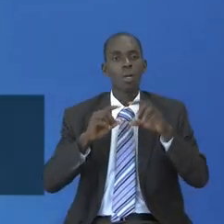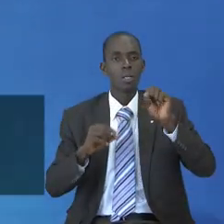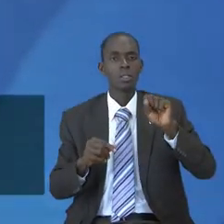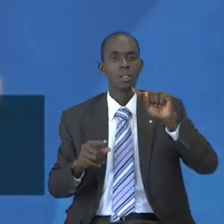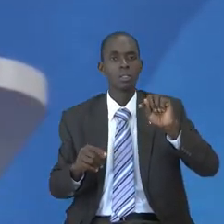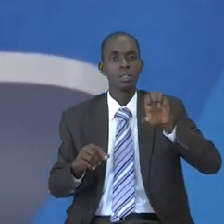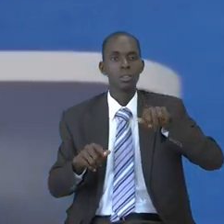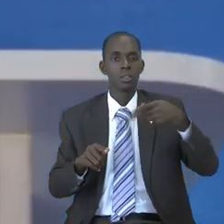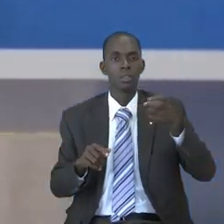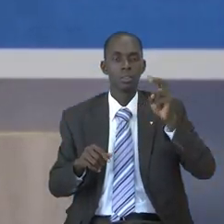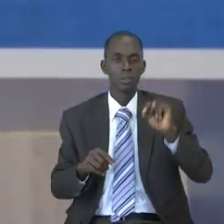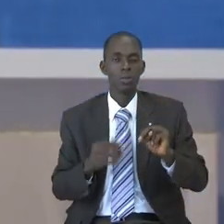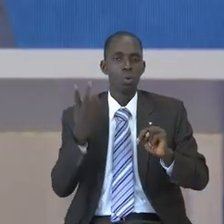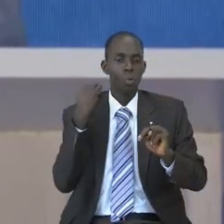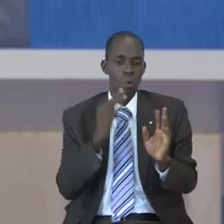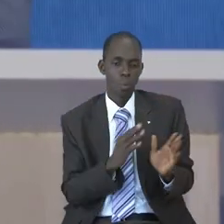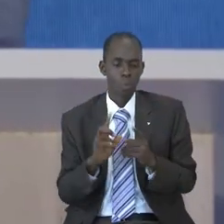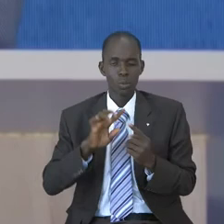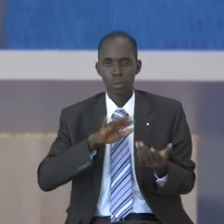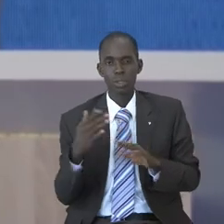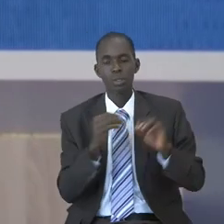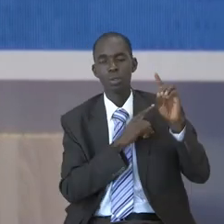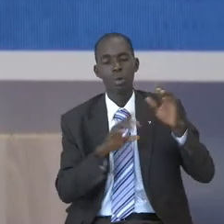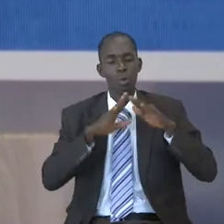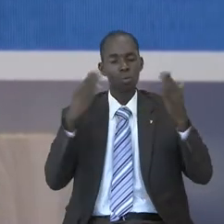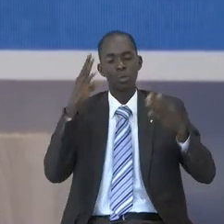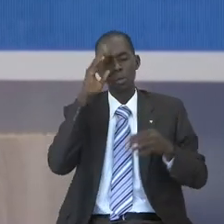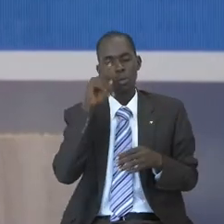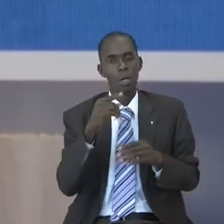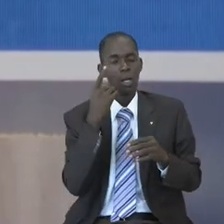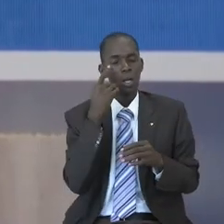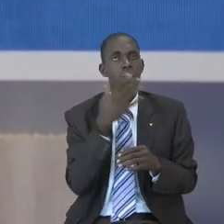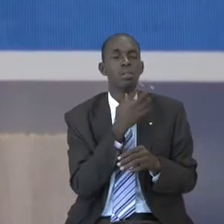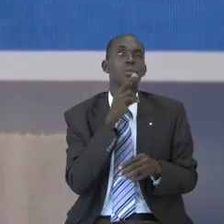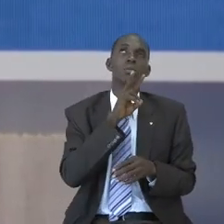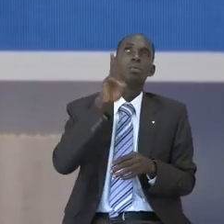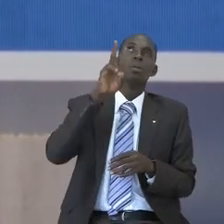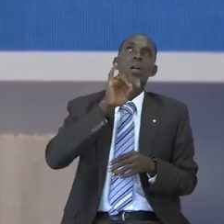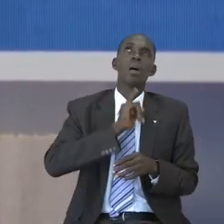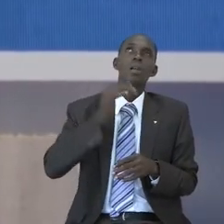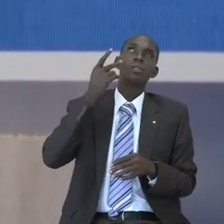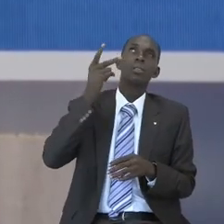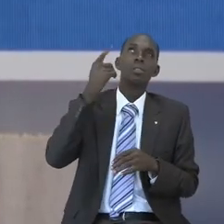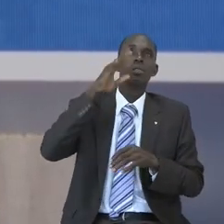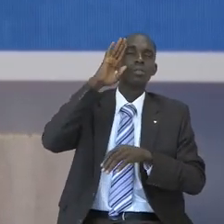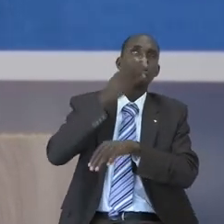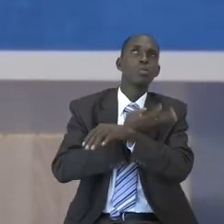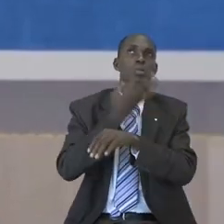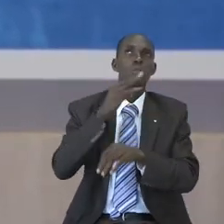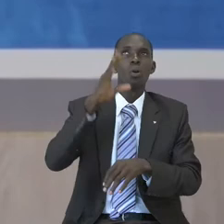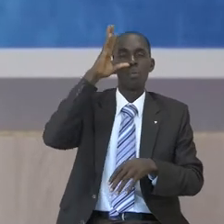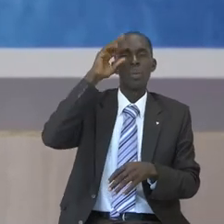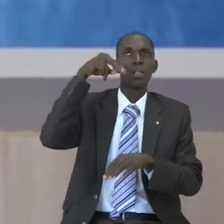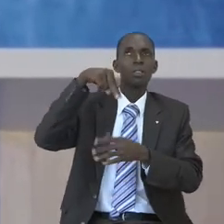die, the Lord opened his eyes and he looked up and he said, I see the Son of Man standing at